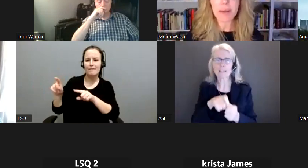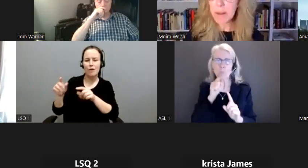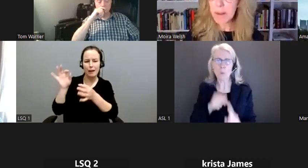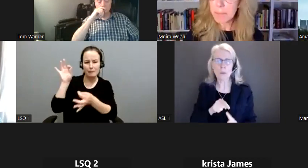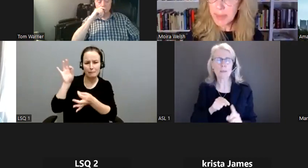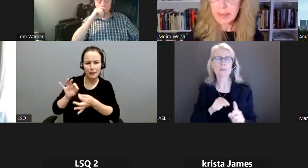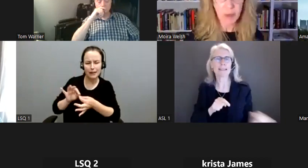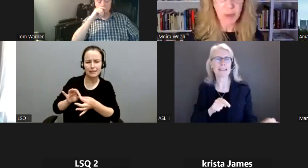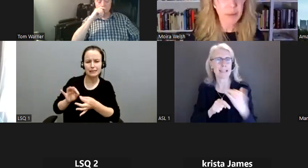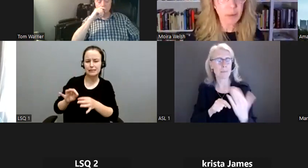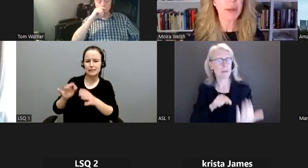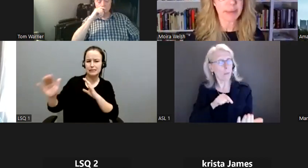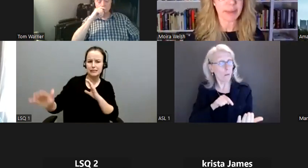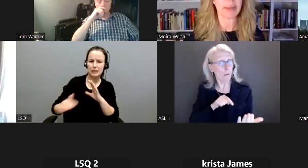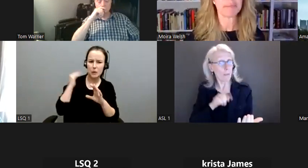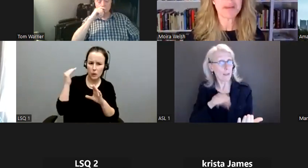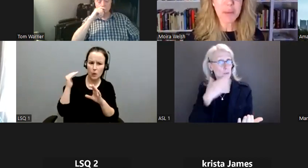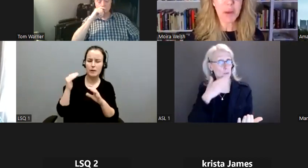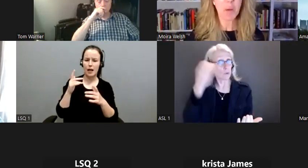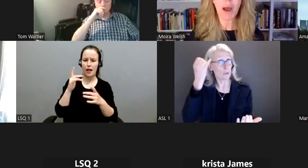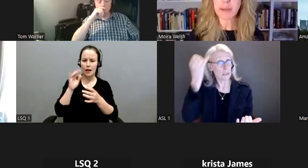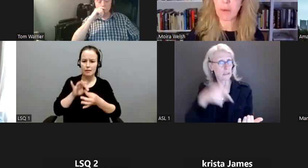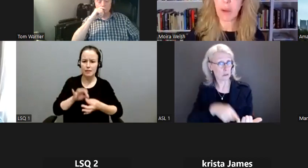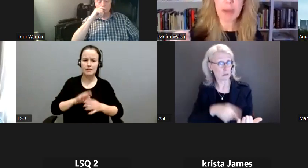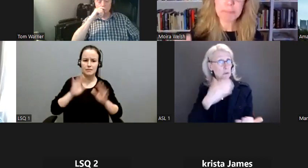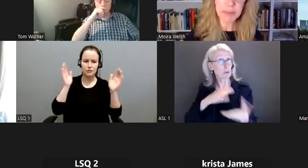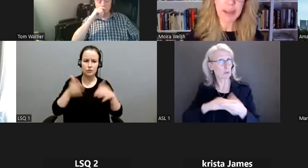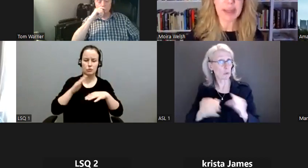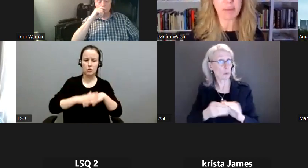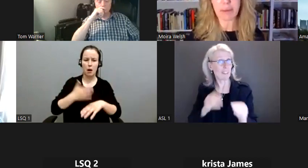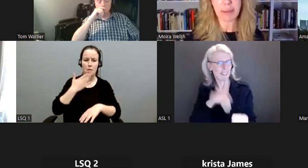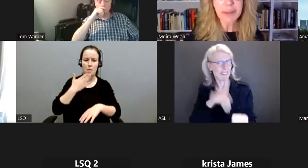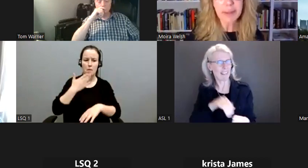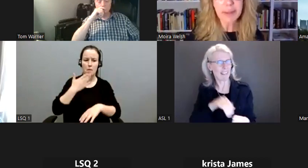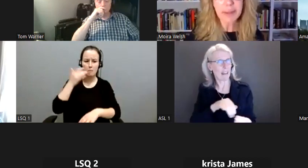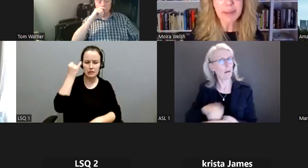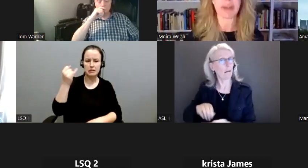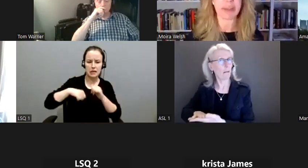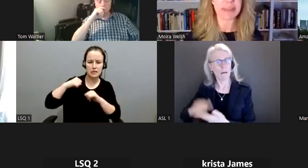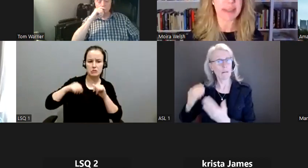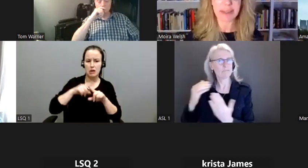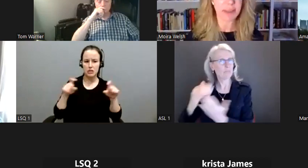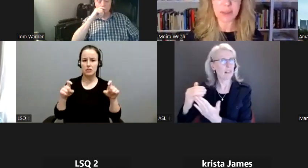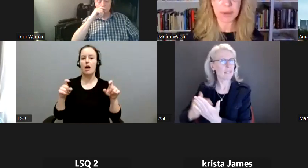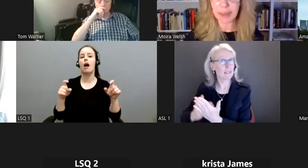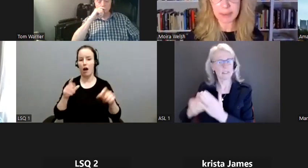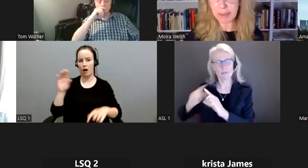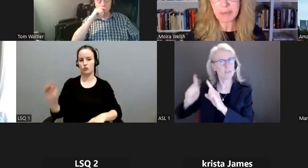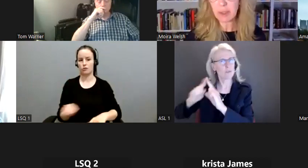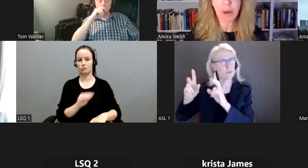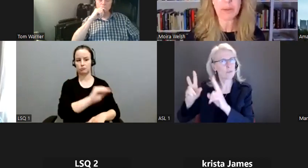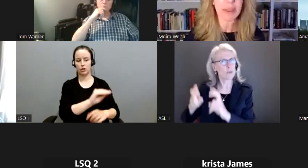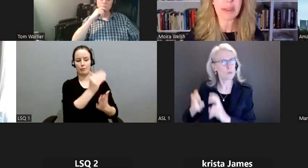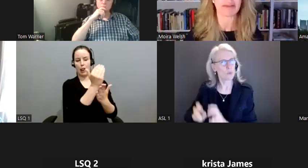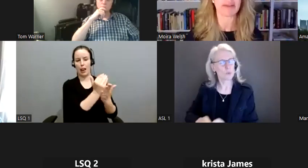think, that's a great story idea. So, you know, I put that down on a list of stories that I need to get to, and I live